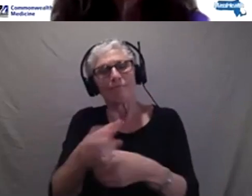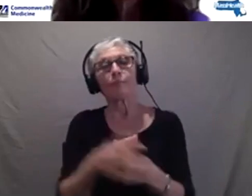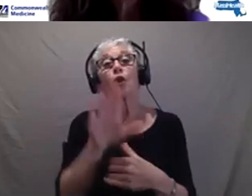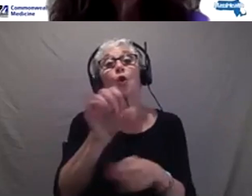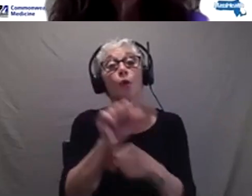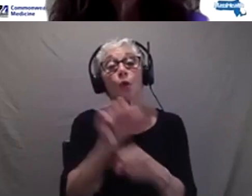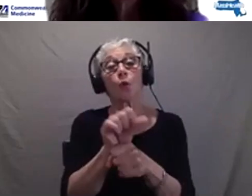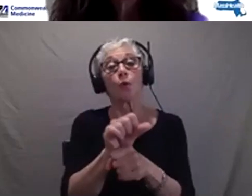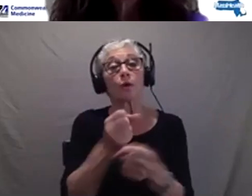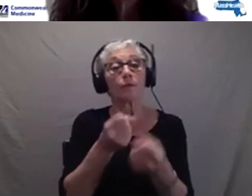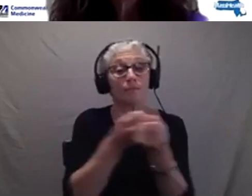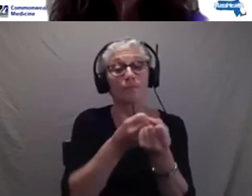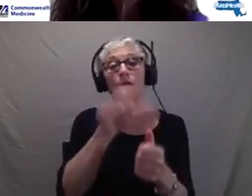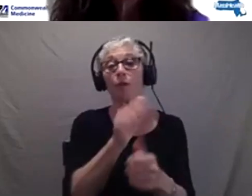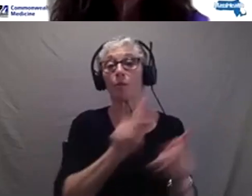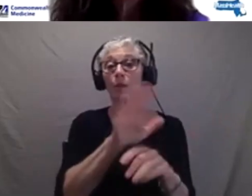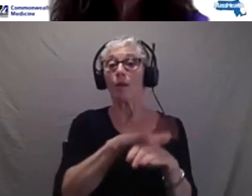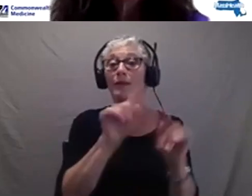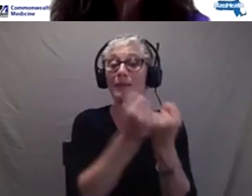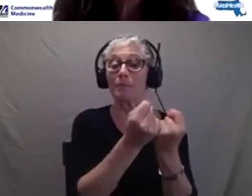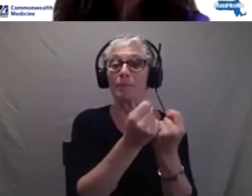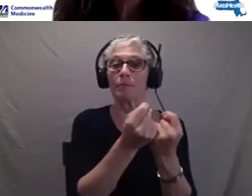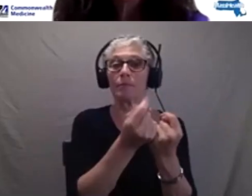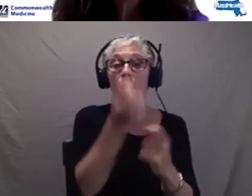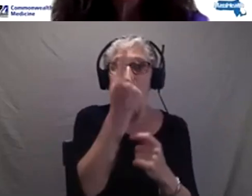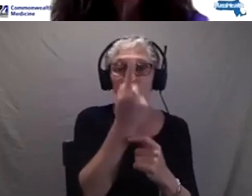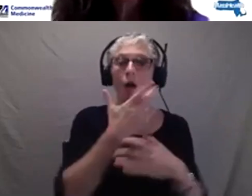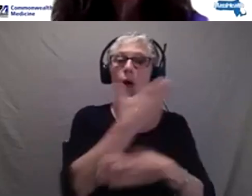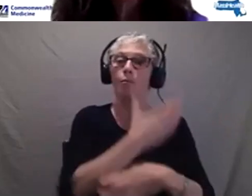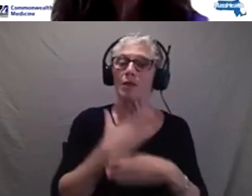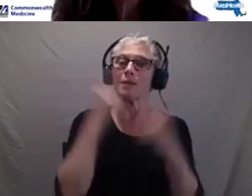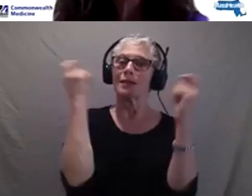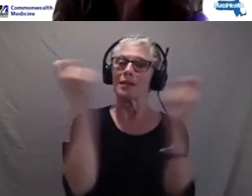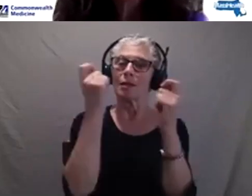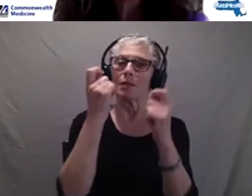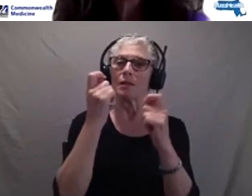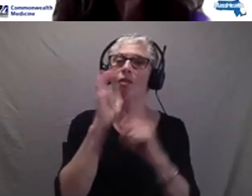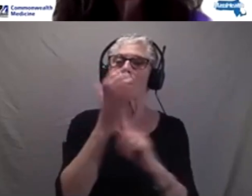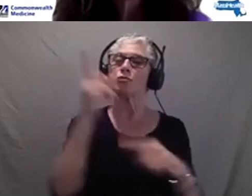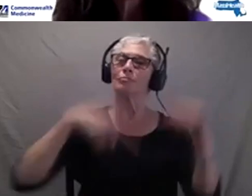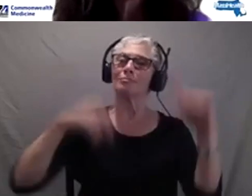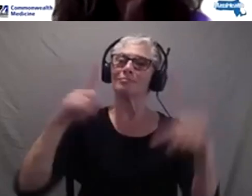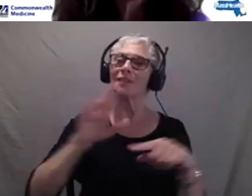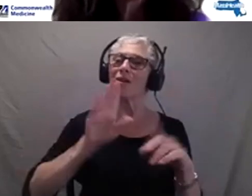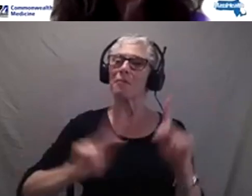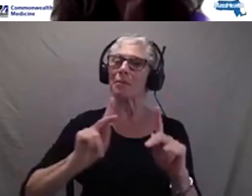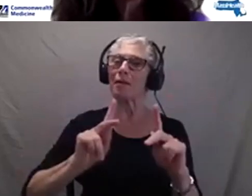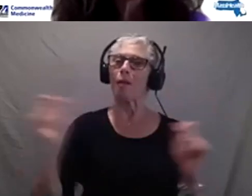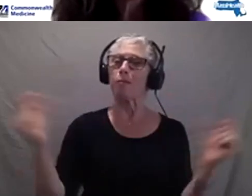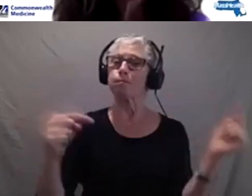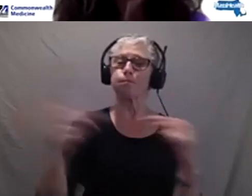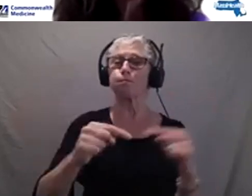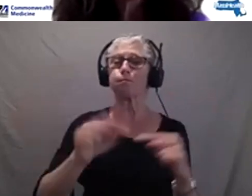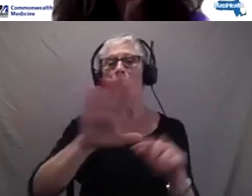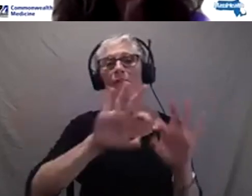healthcare team to appreciate, to understand, and to celebrate the cultural differences among patients, providers, and